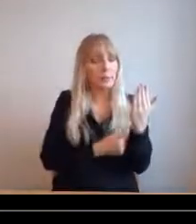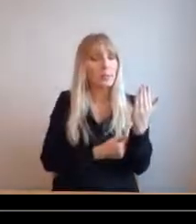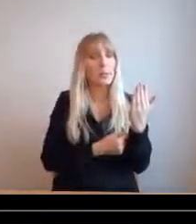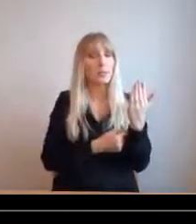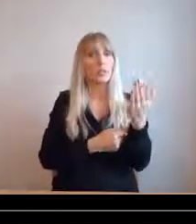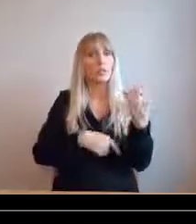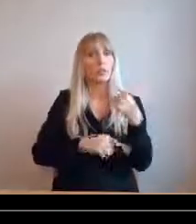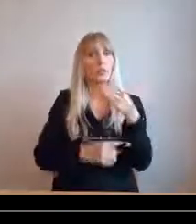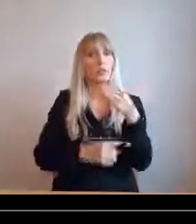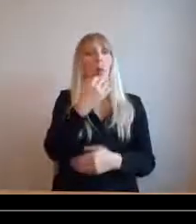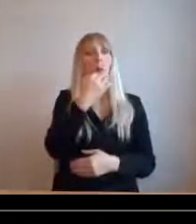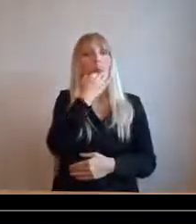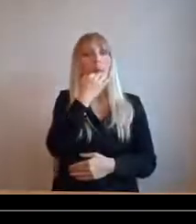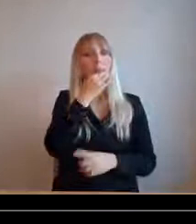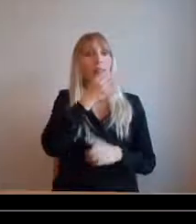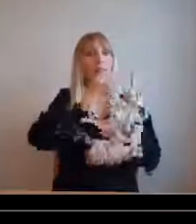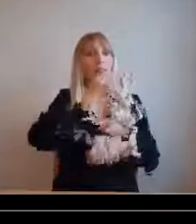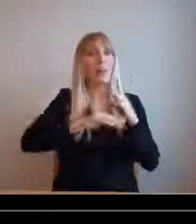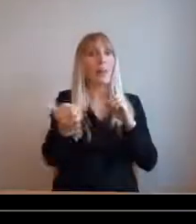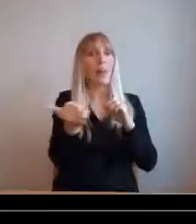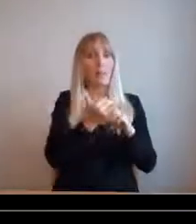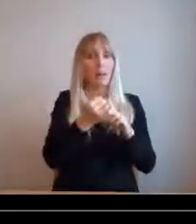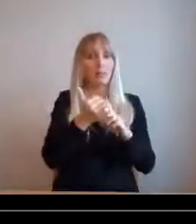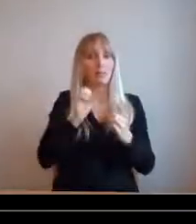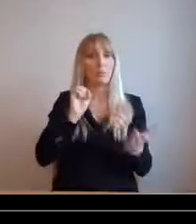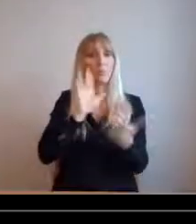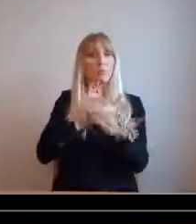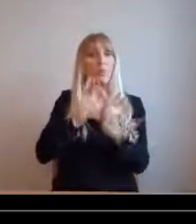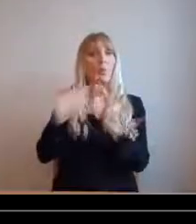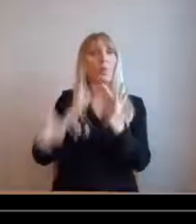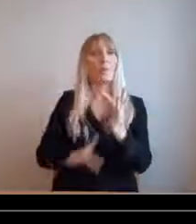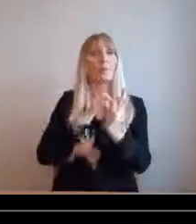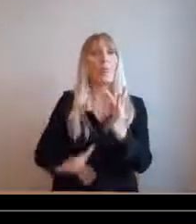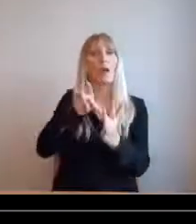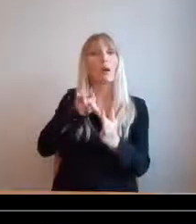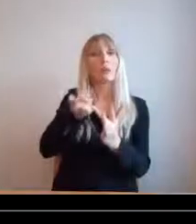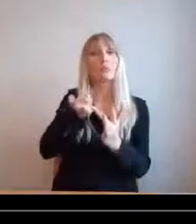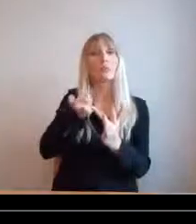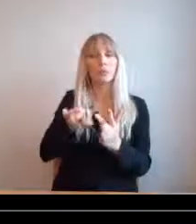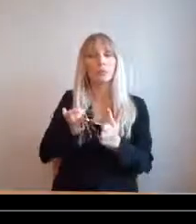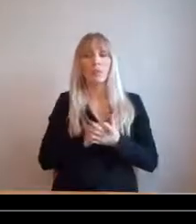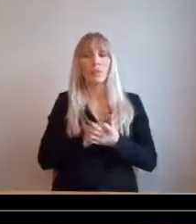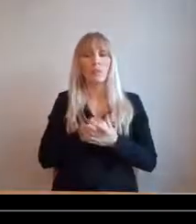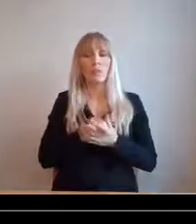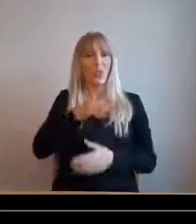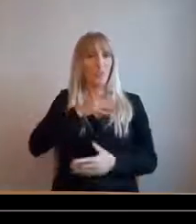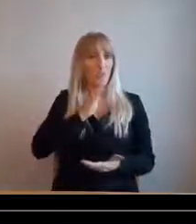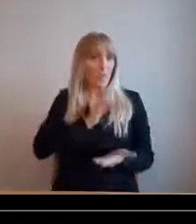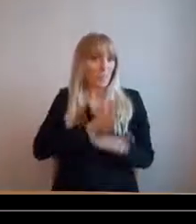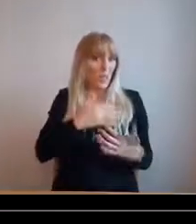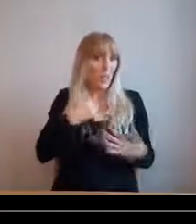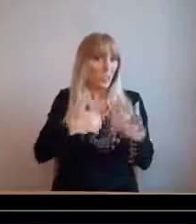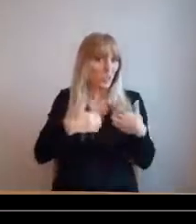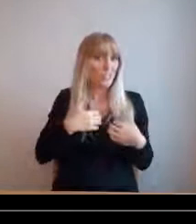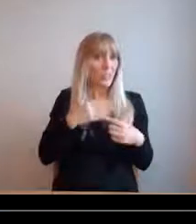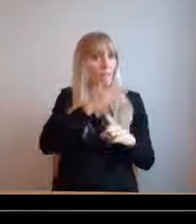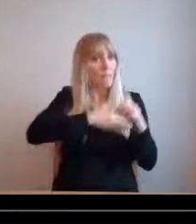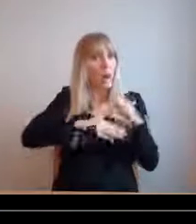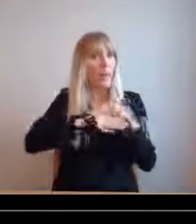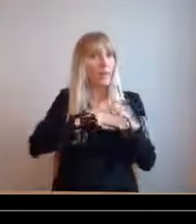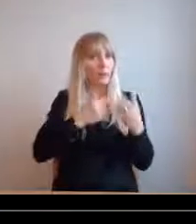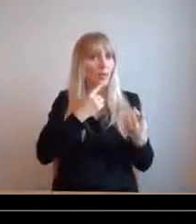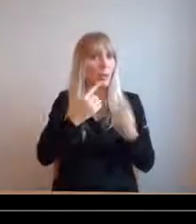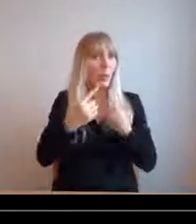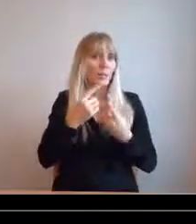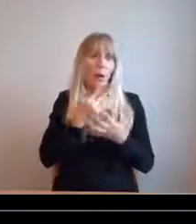update on the environmental impacts, which is on our website. So if you're particularly interested in the environmental side, there's